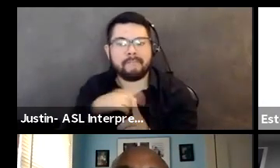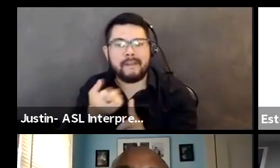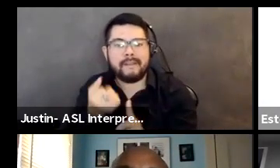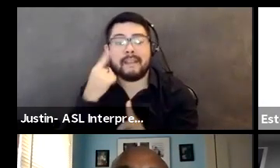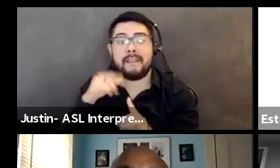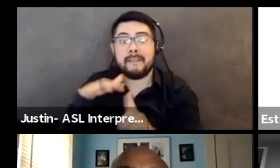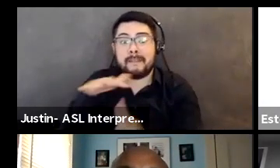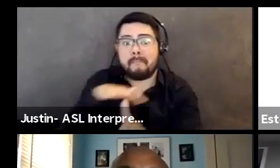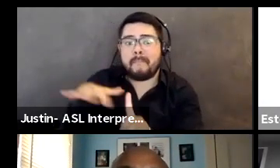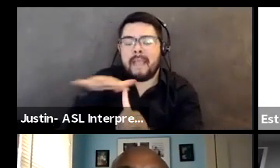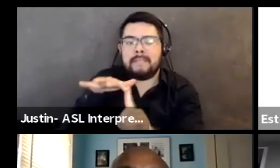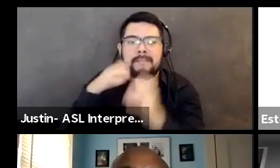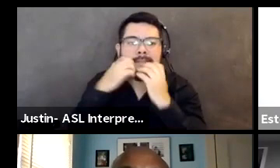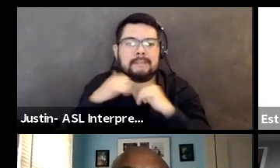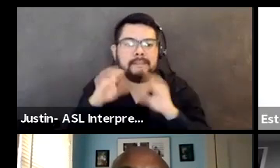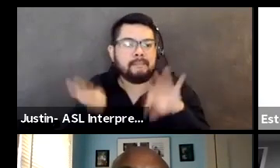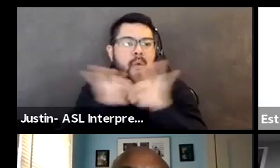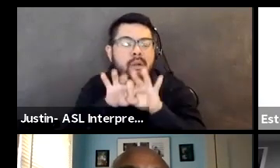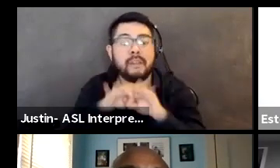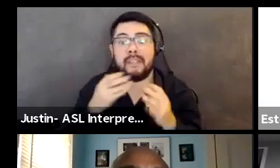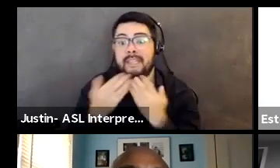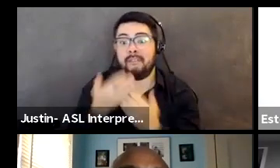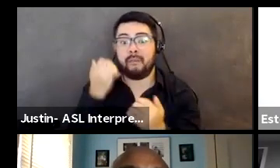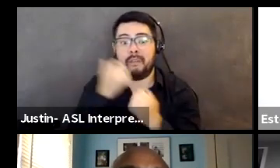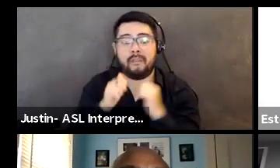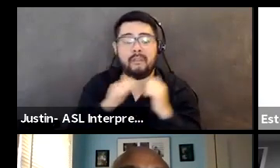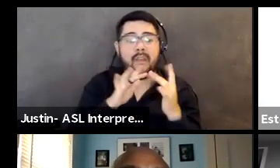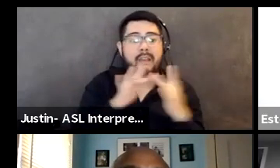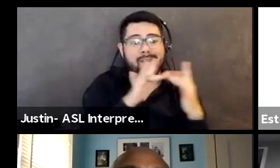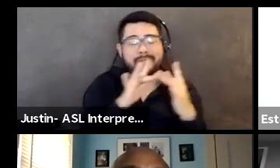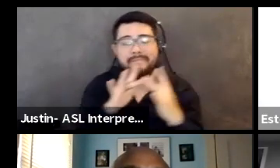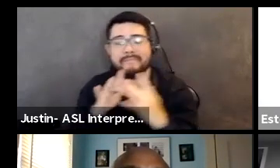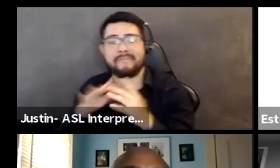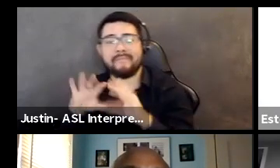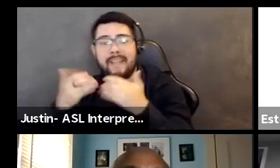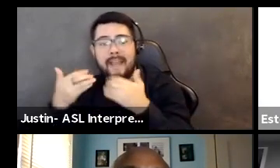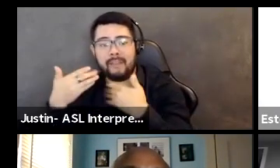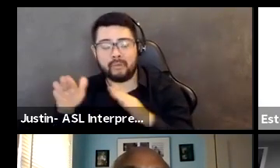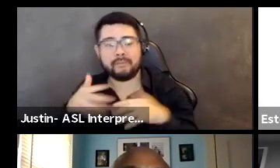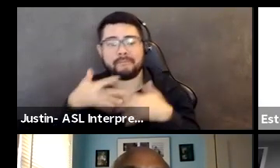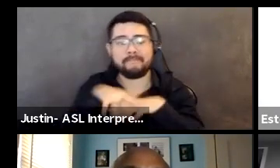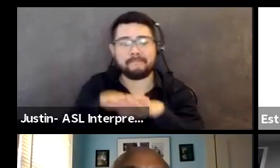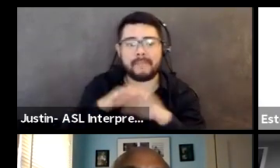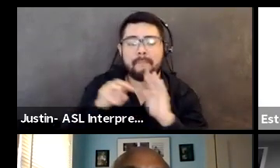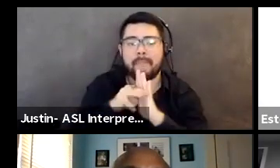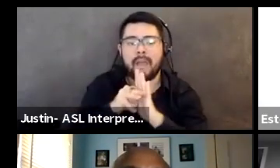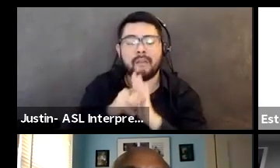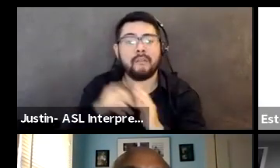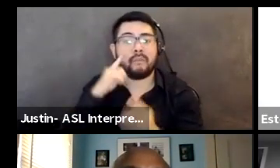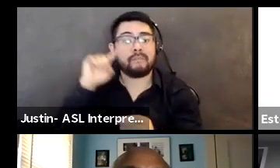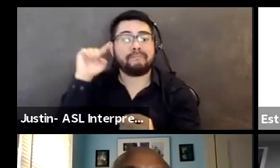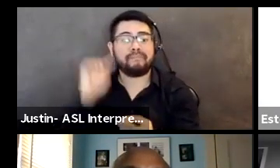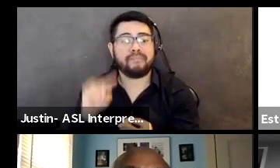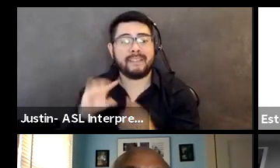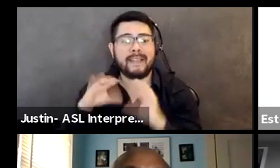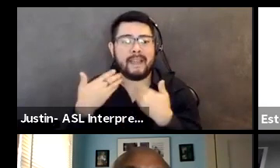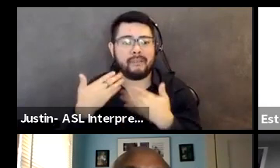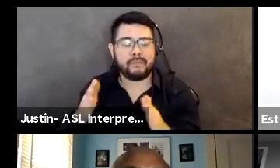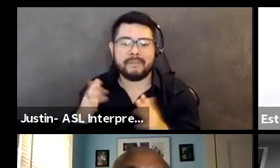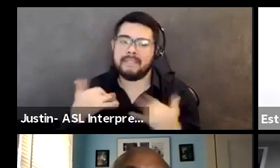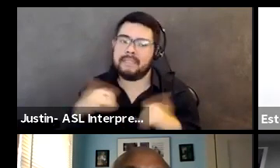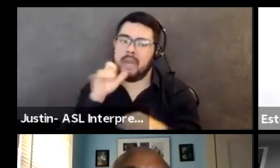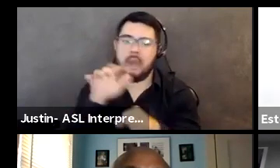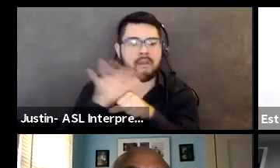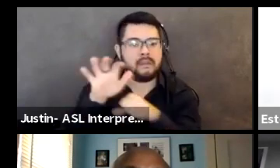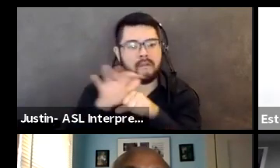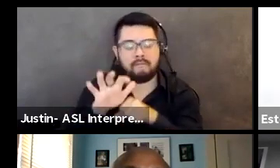matters even with a hybrid model our school is having a hard time reducing classroom sizes enough to be an acceptable level